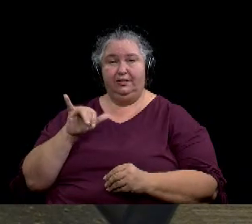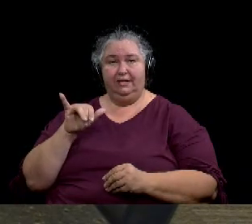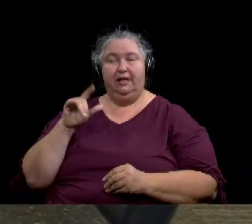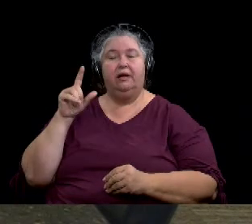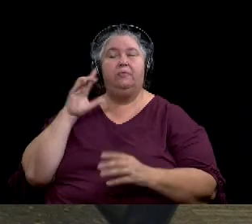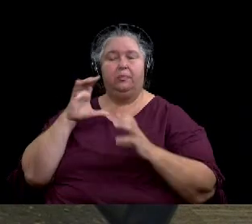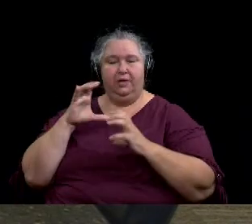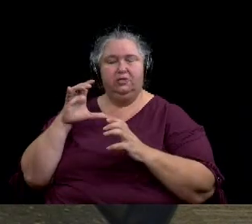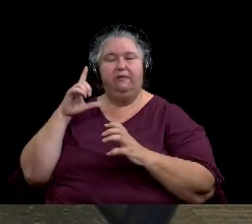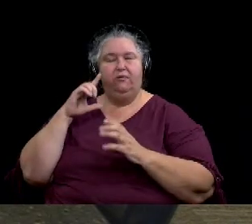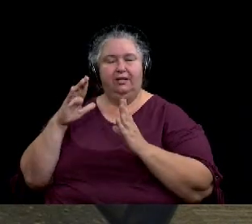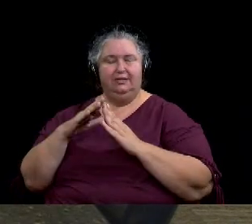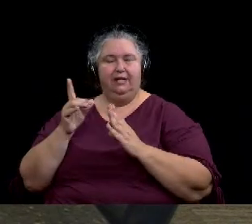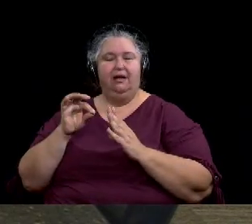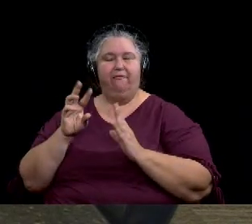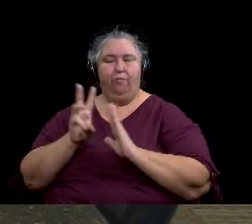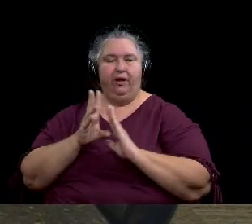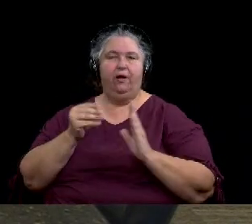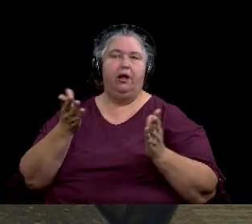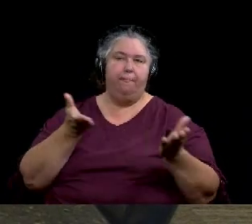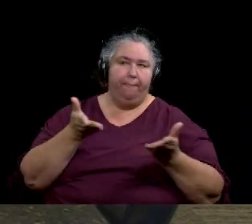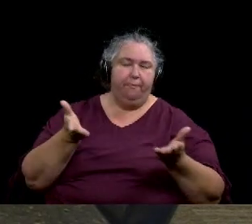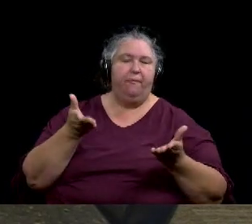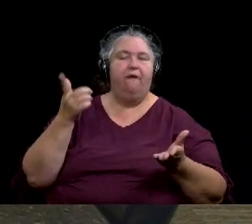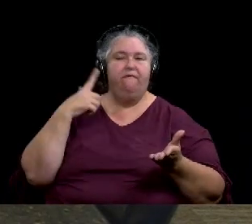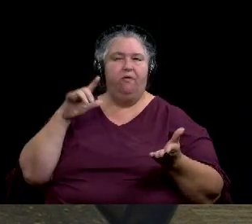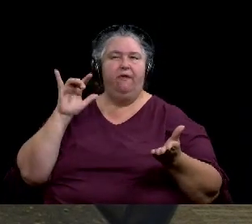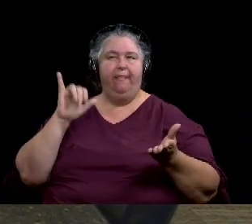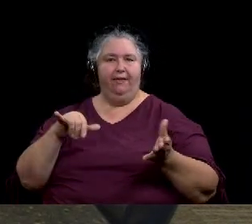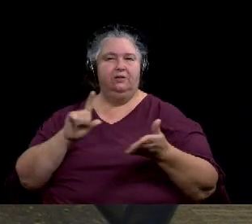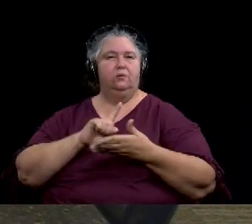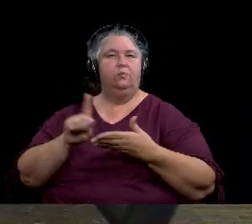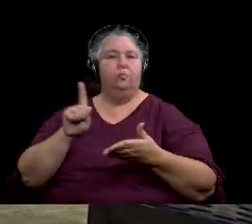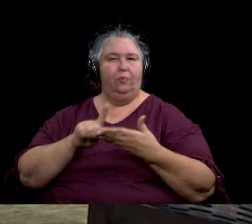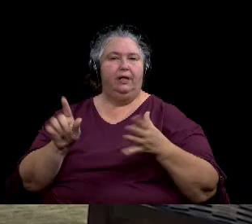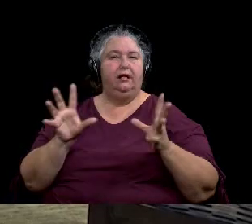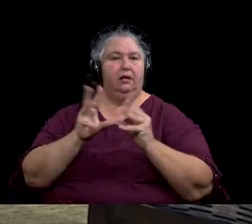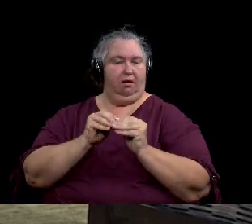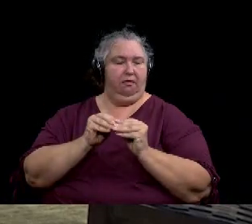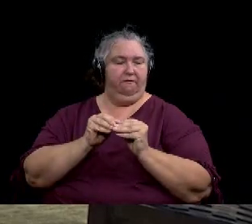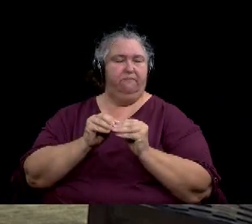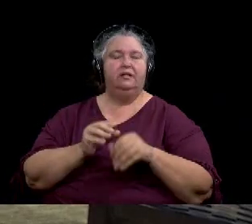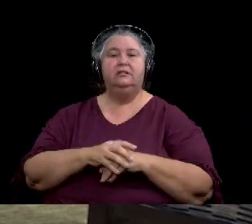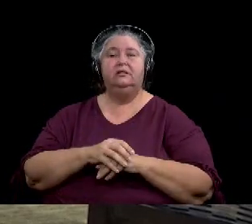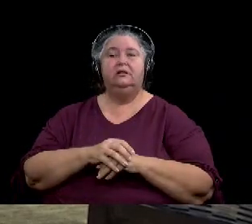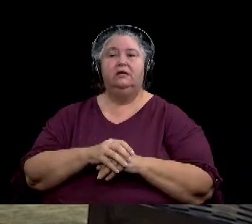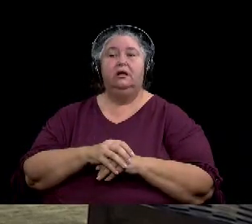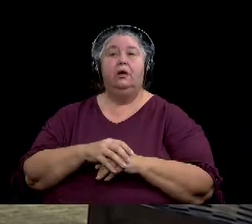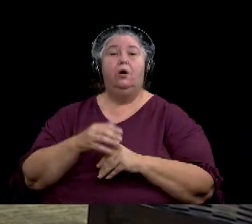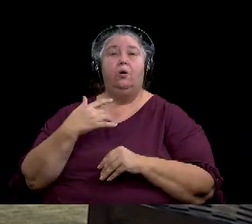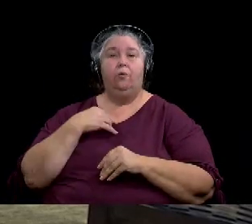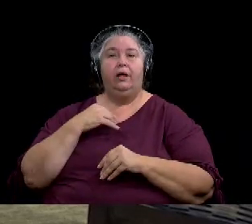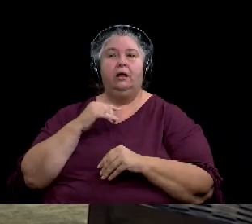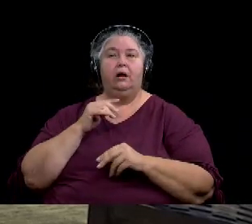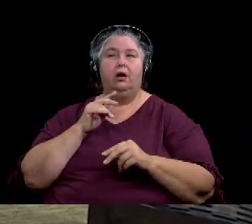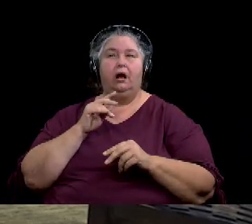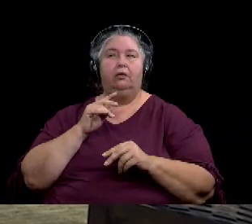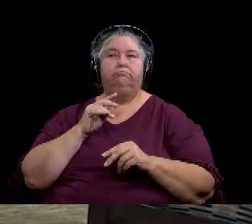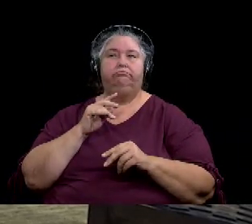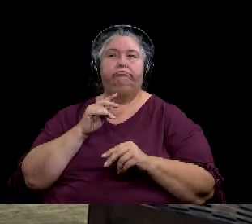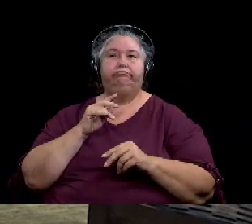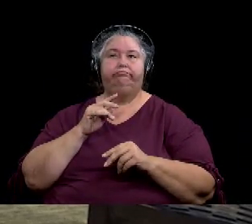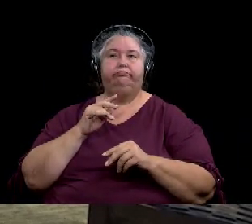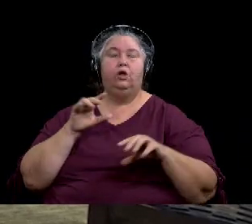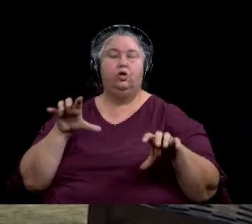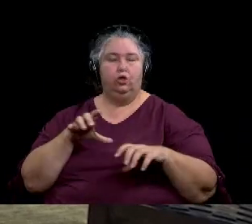City of Waco, and I'm the moderator and host for this weekly press conference. We are observing social distancing in this